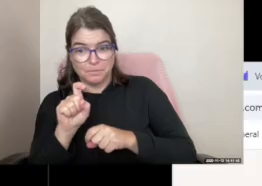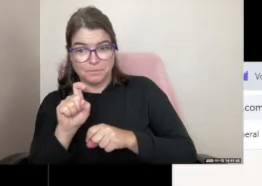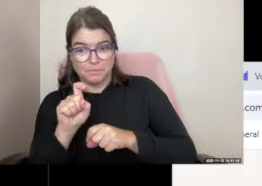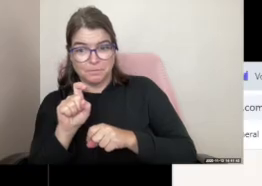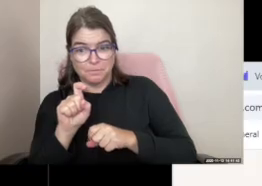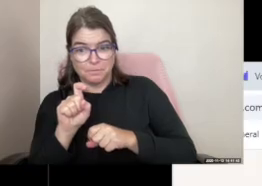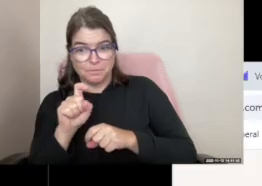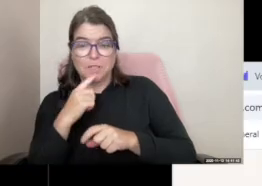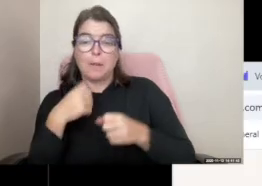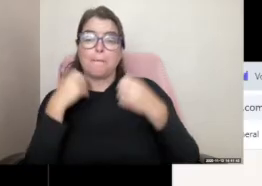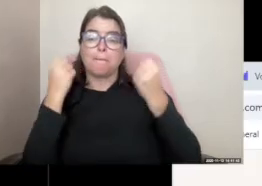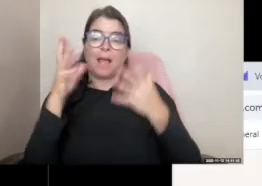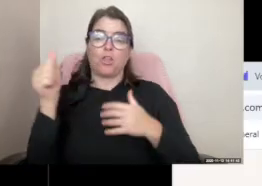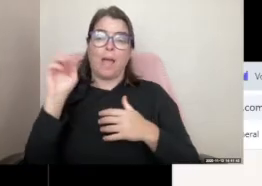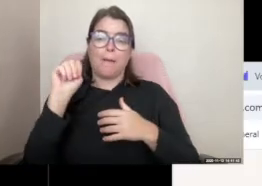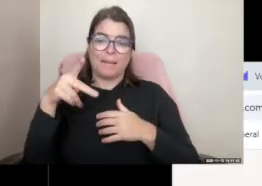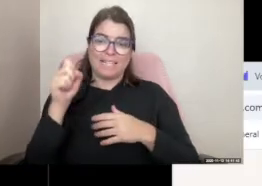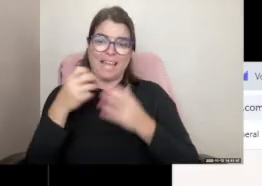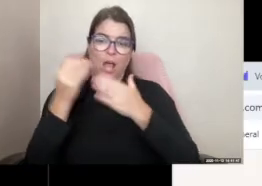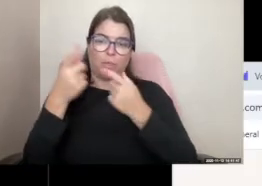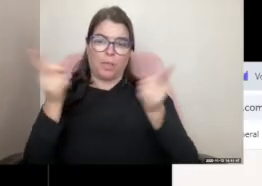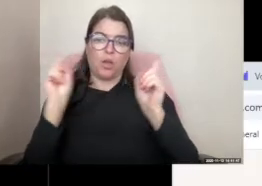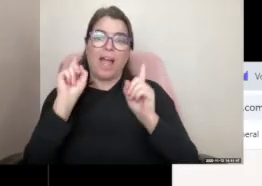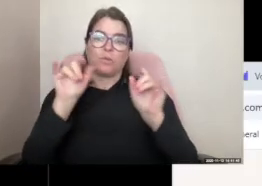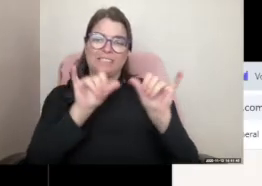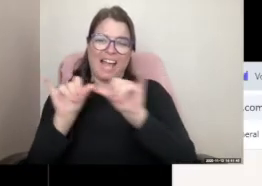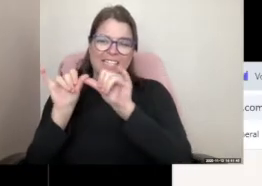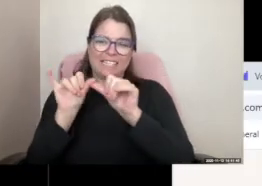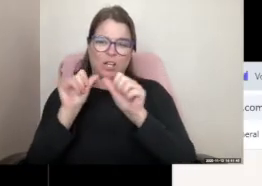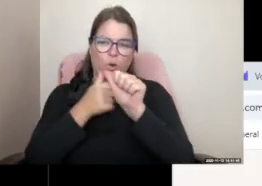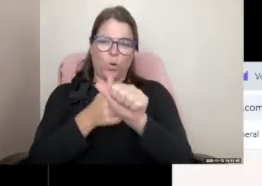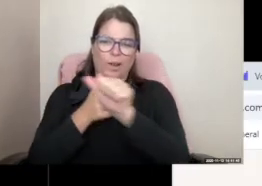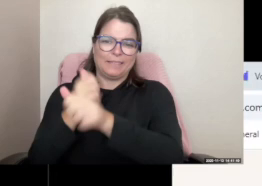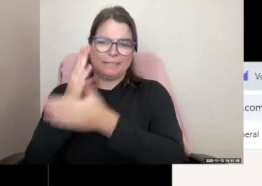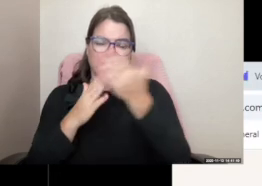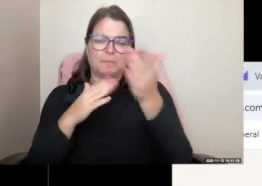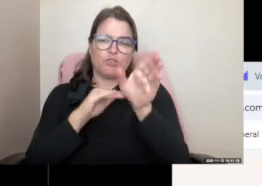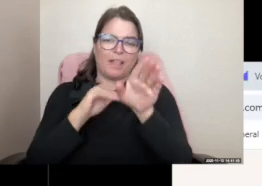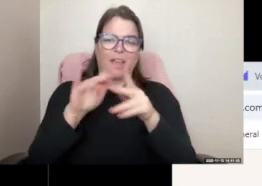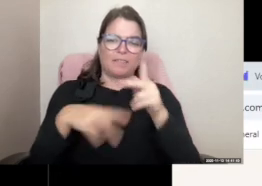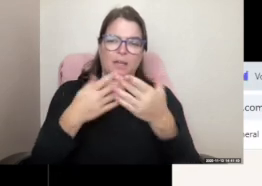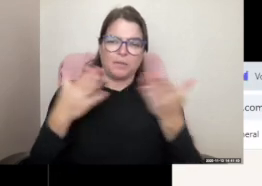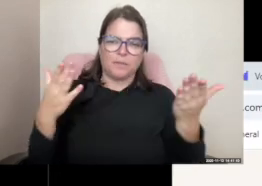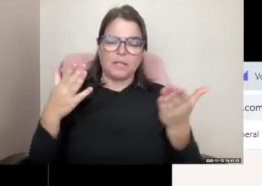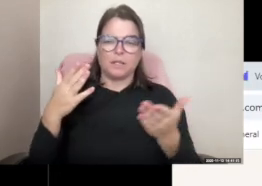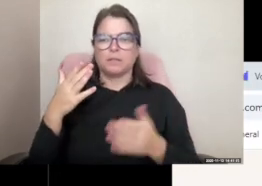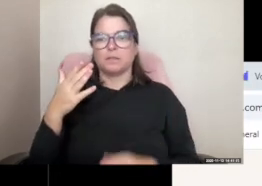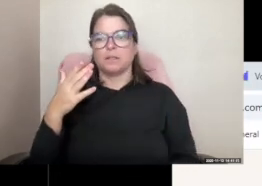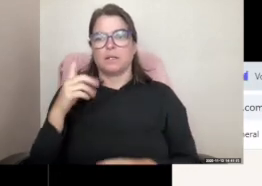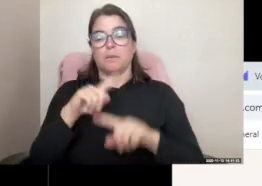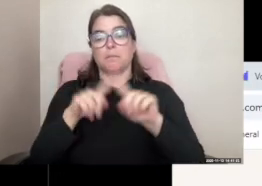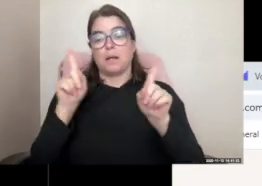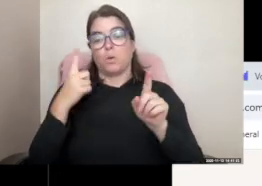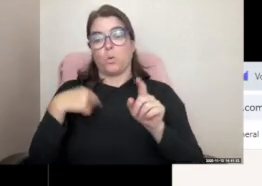year? As many as you want. Okay, no, the sky's the limit. We are help